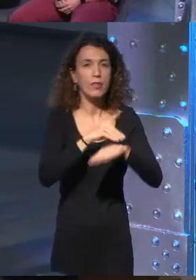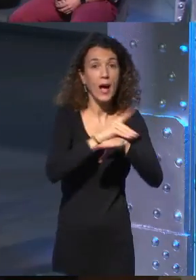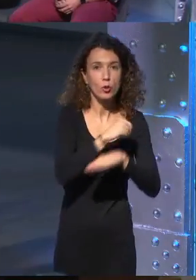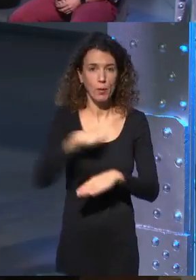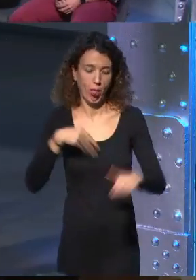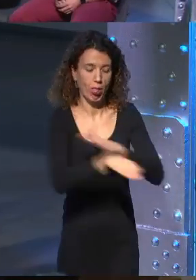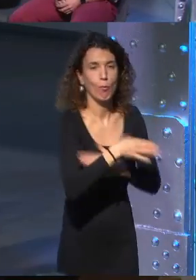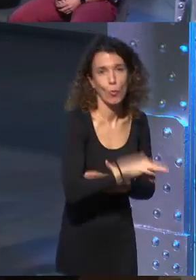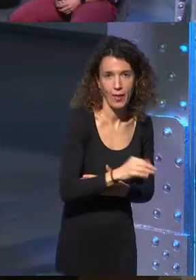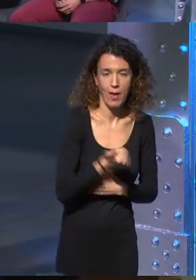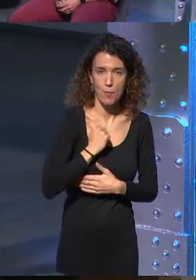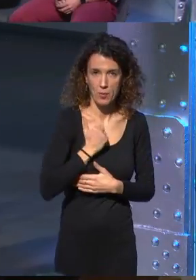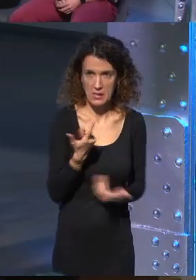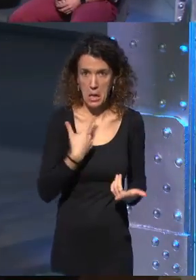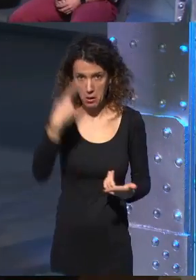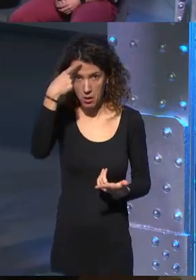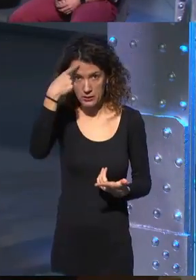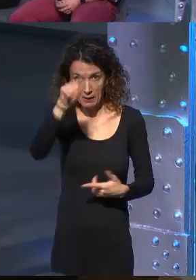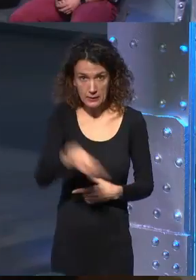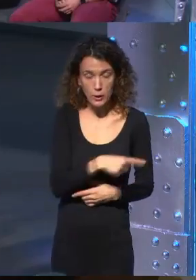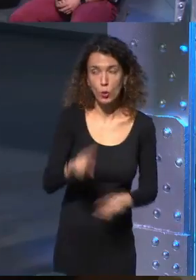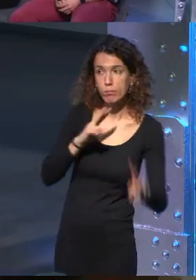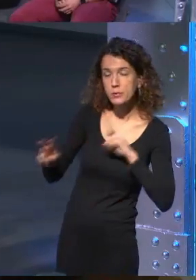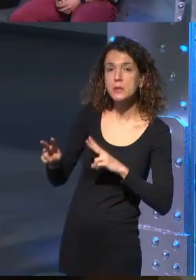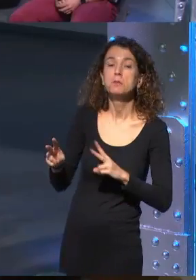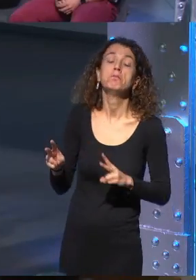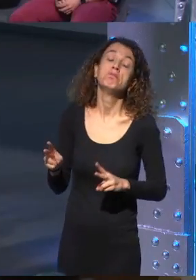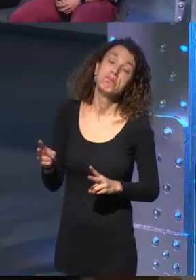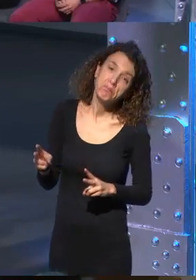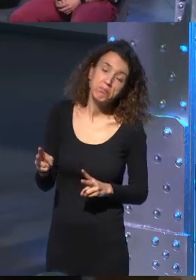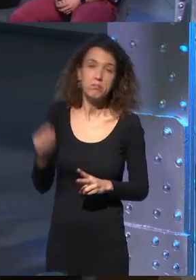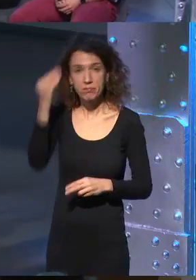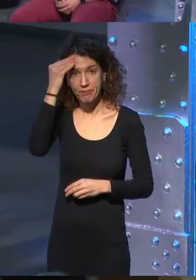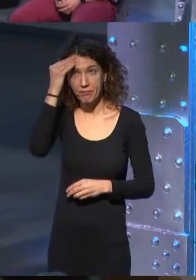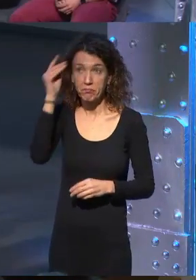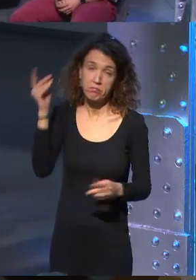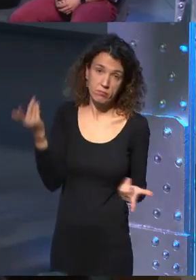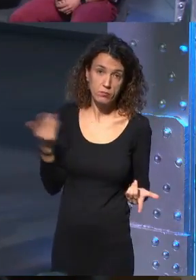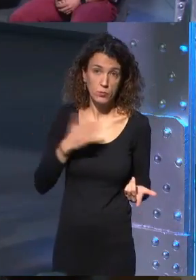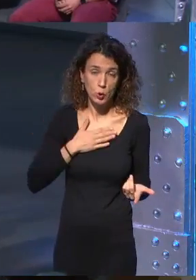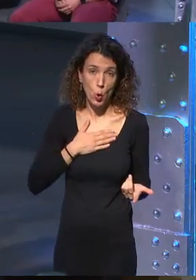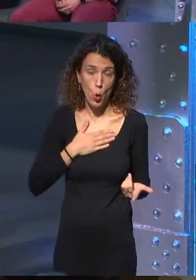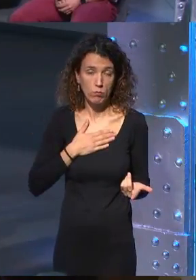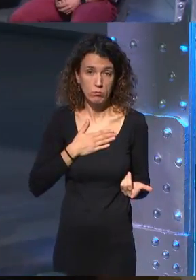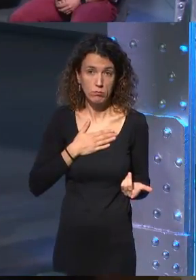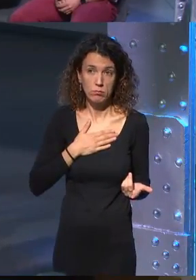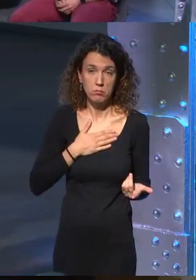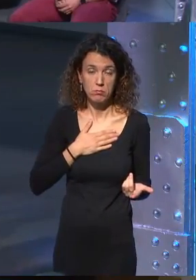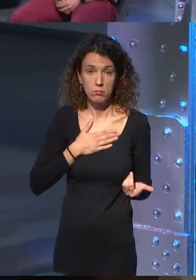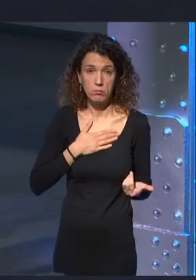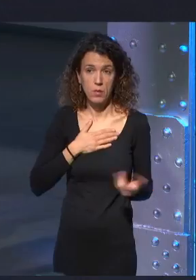There could be a cyber criminal that could access these data and use them as they want? To be honest,